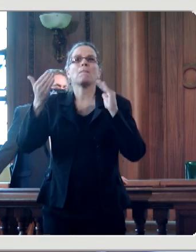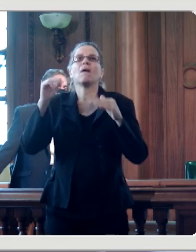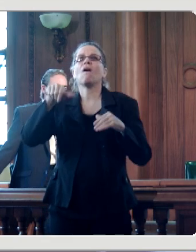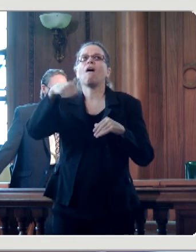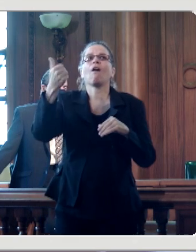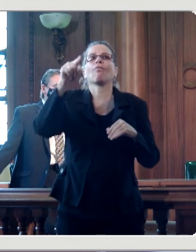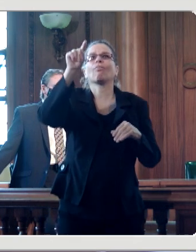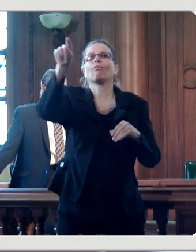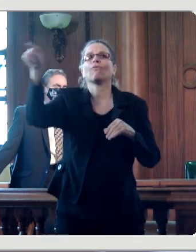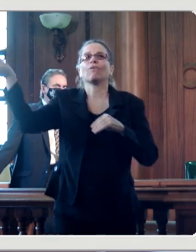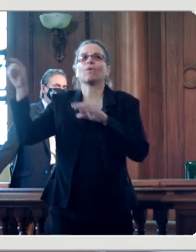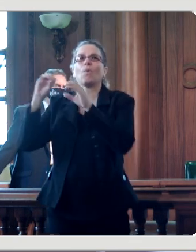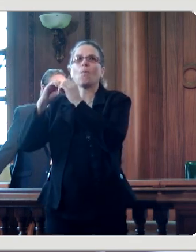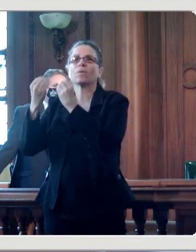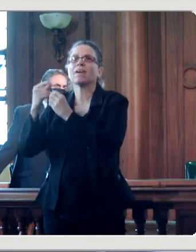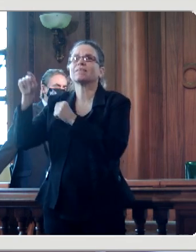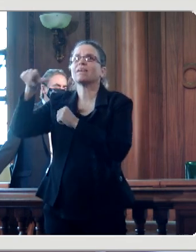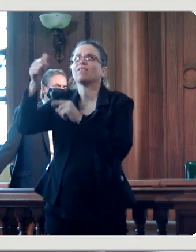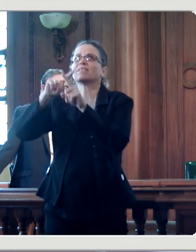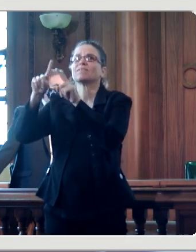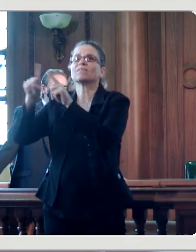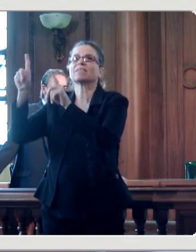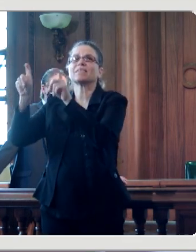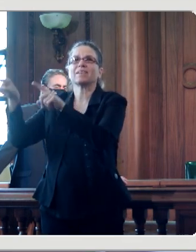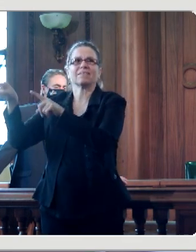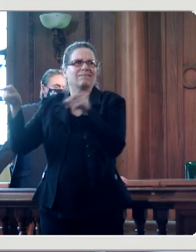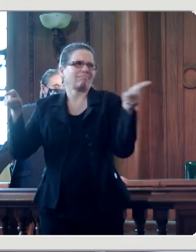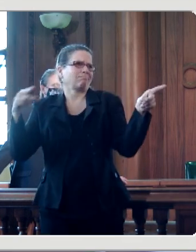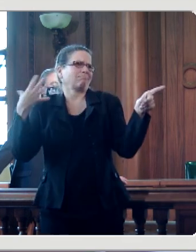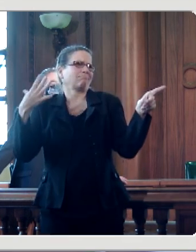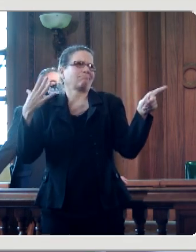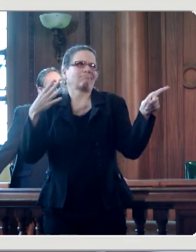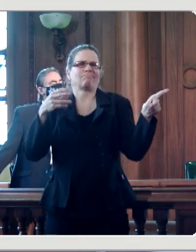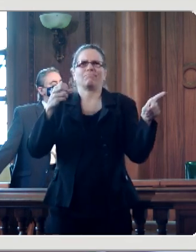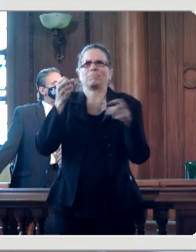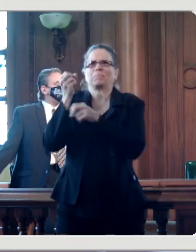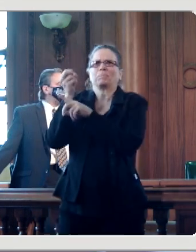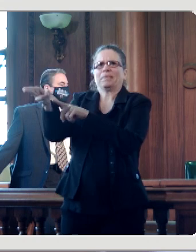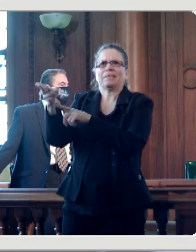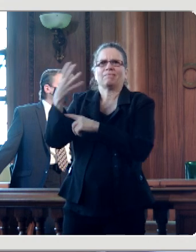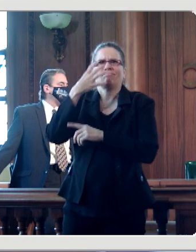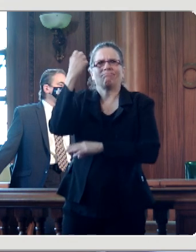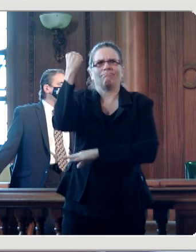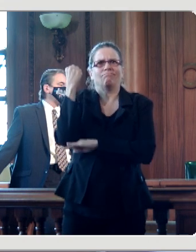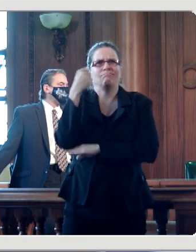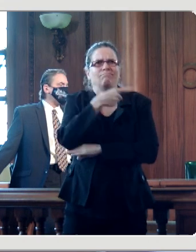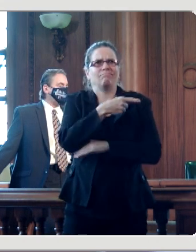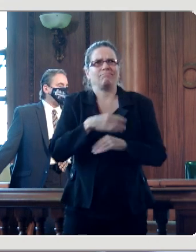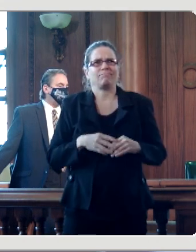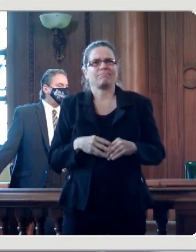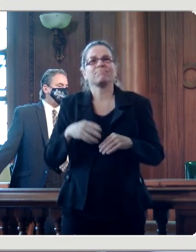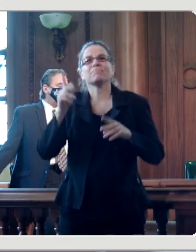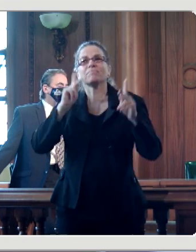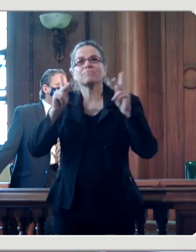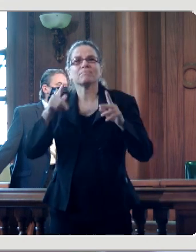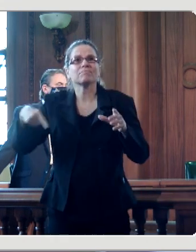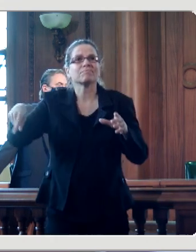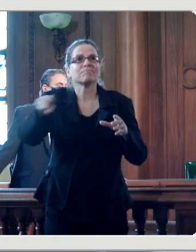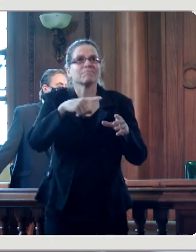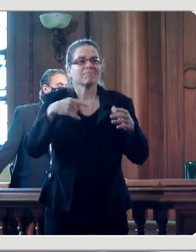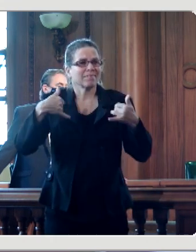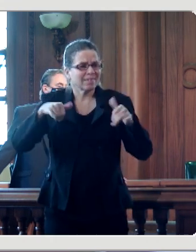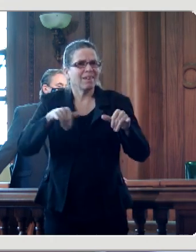testing. Community spread is real. It is still happening. We know that large gatherings and